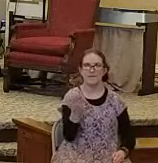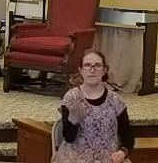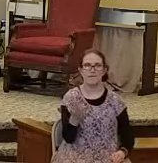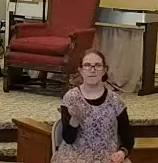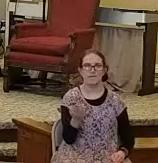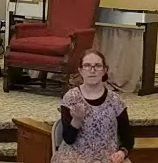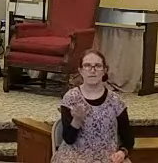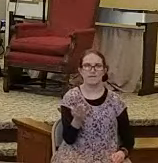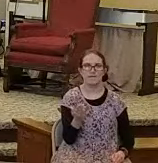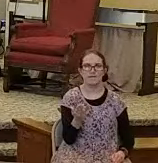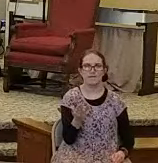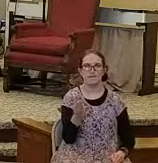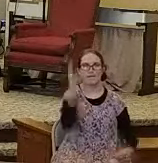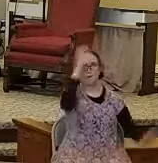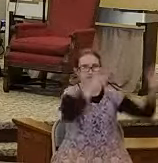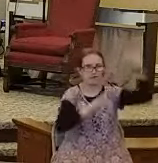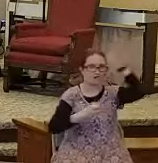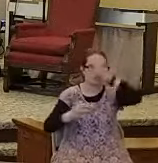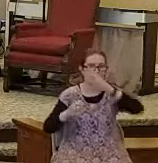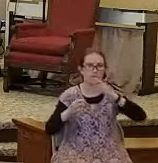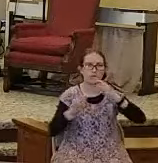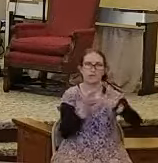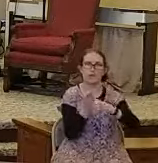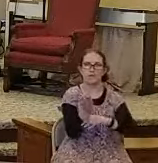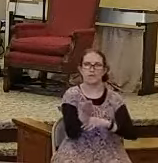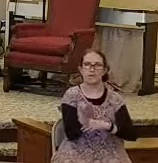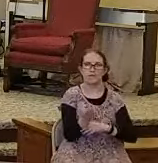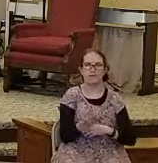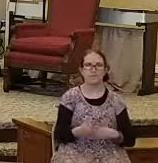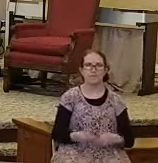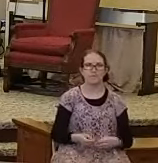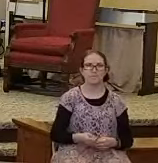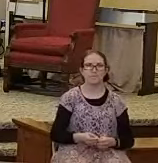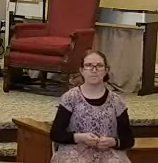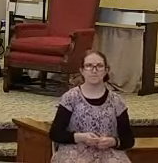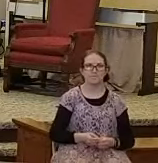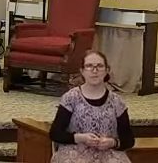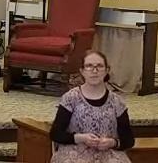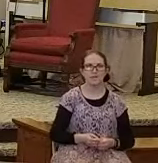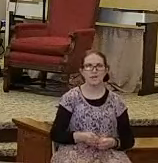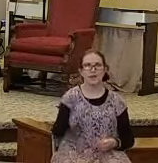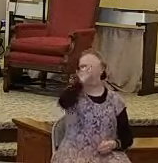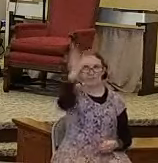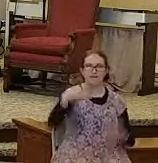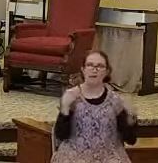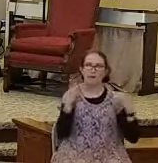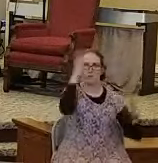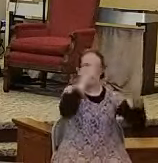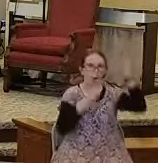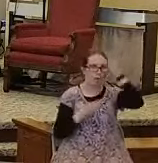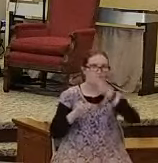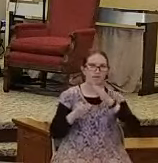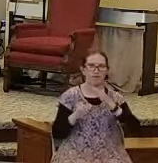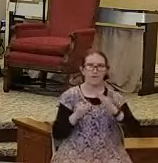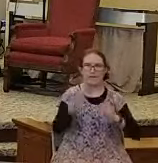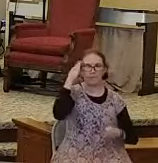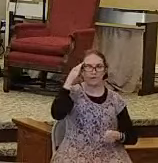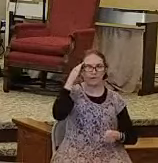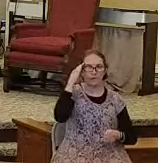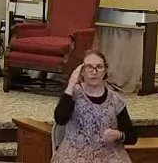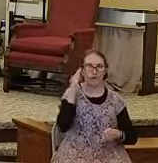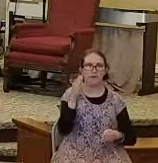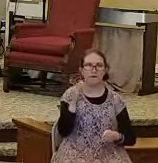thank him for the storms he's brought me through. Amen. Because I never had a problem. I wouldn't know that